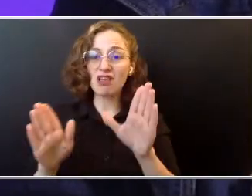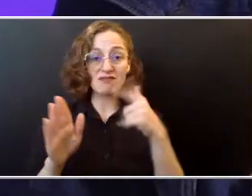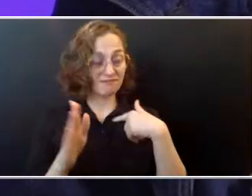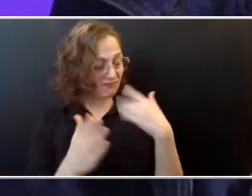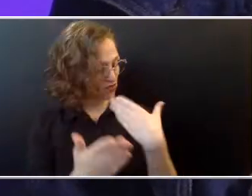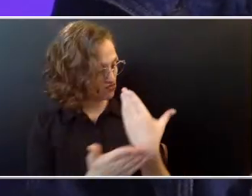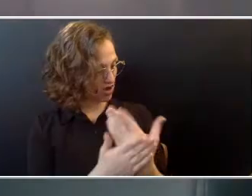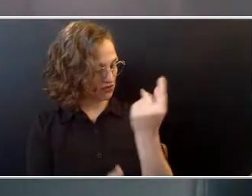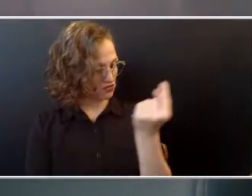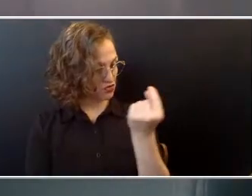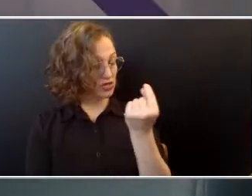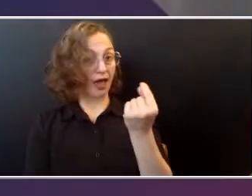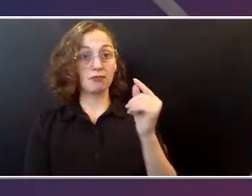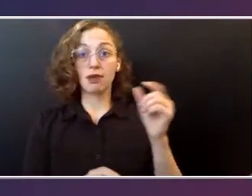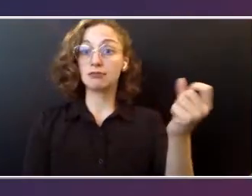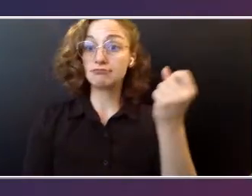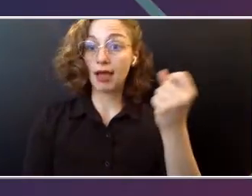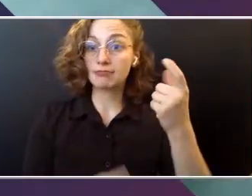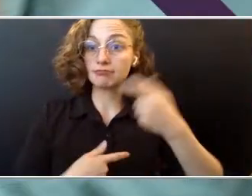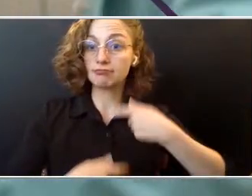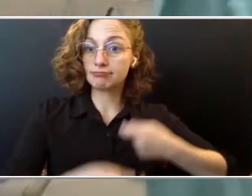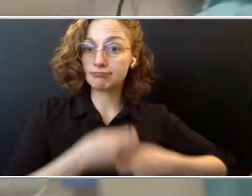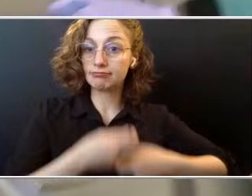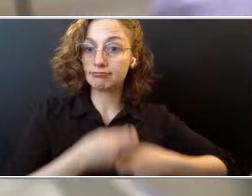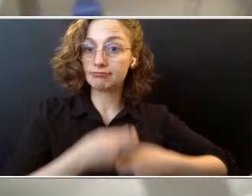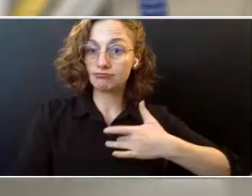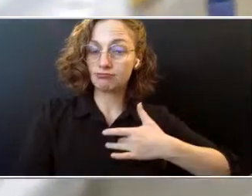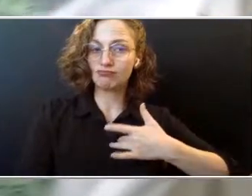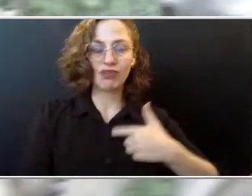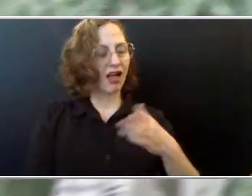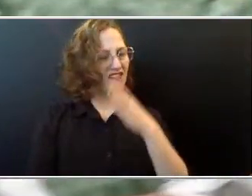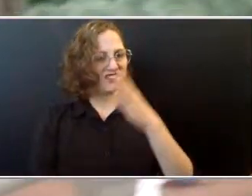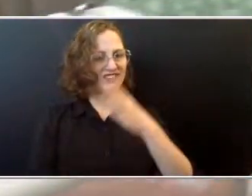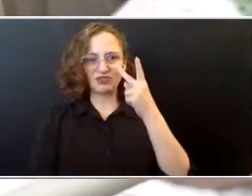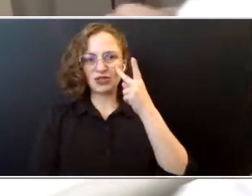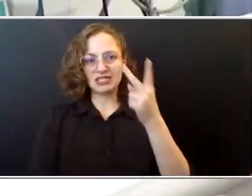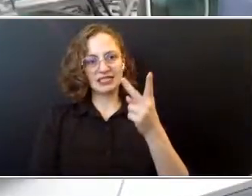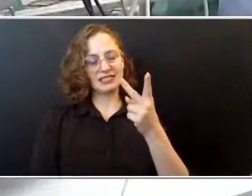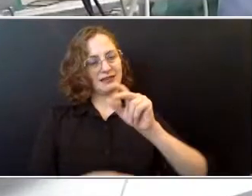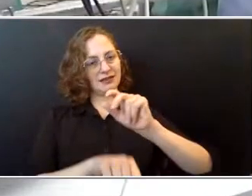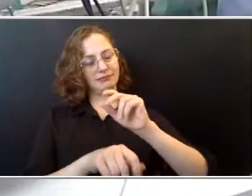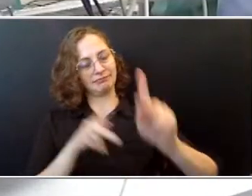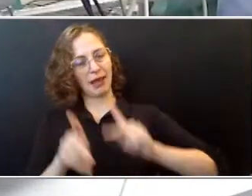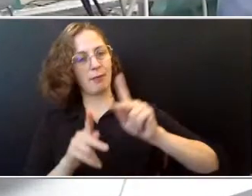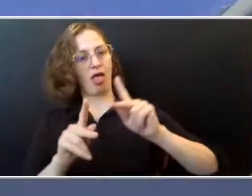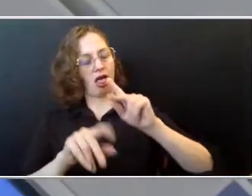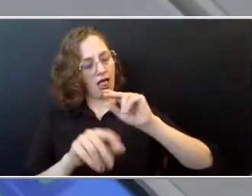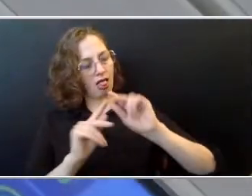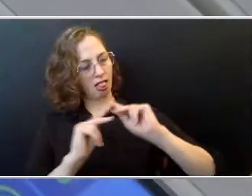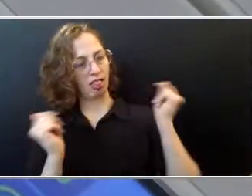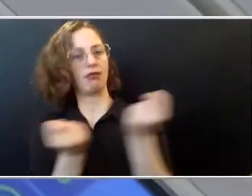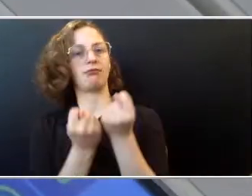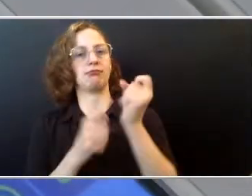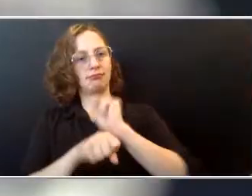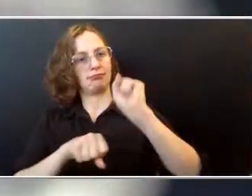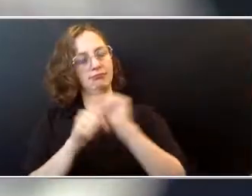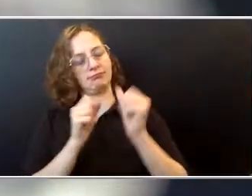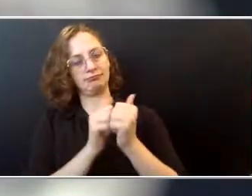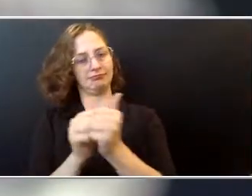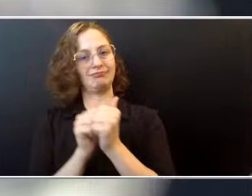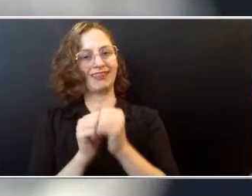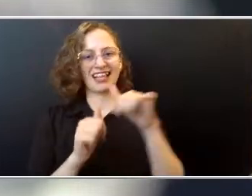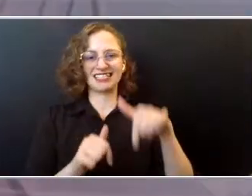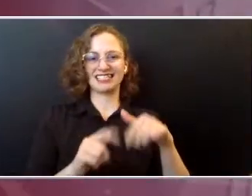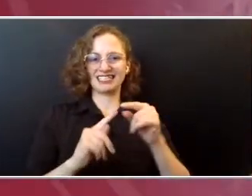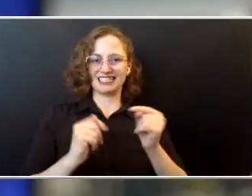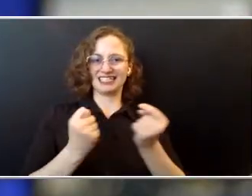I had a heart in me. I have never seen a group of people work together so good as this team of heart specialists. I mean, it's